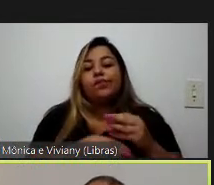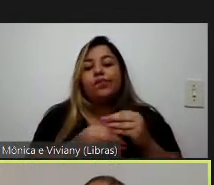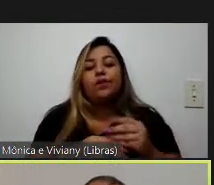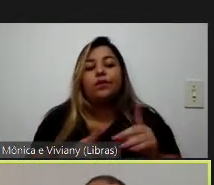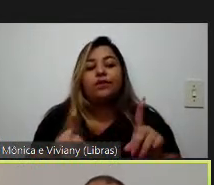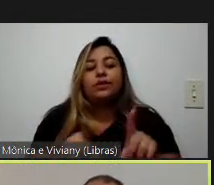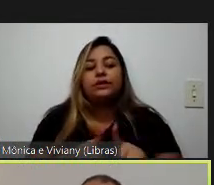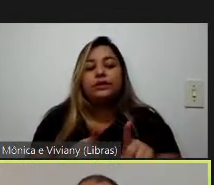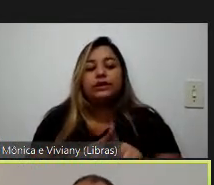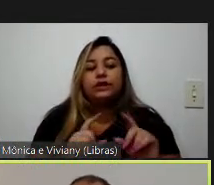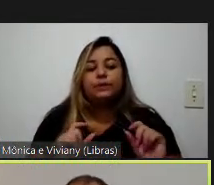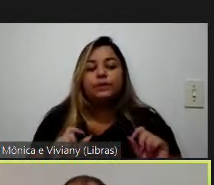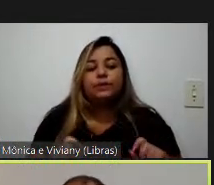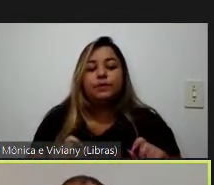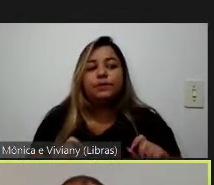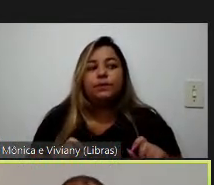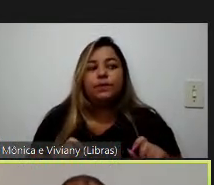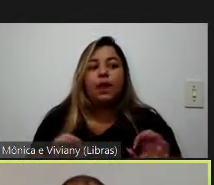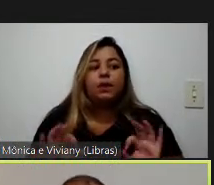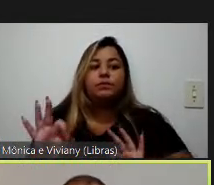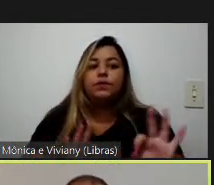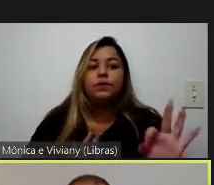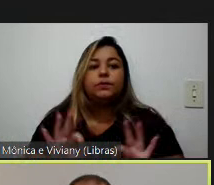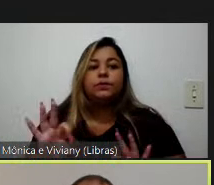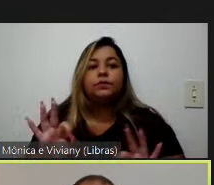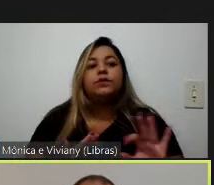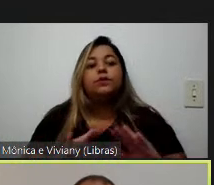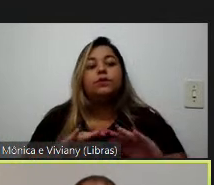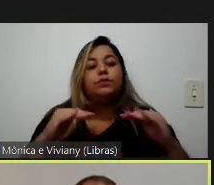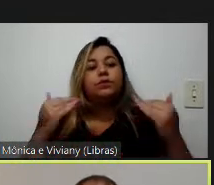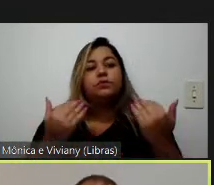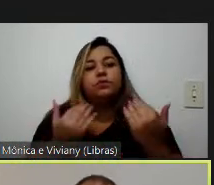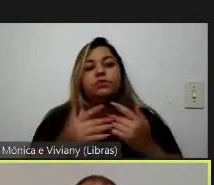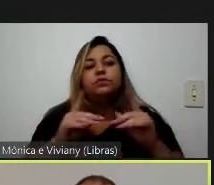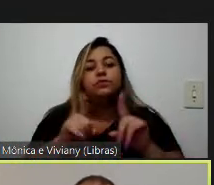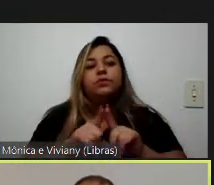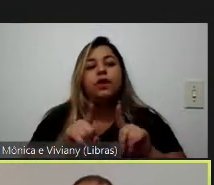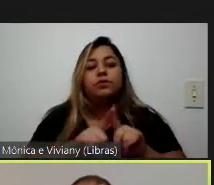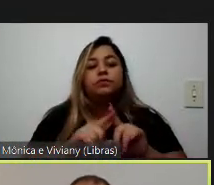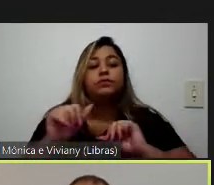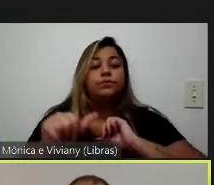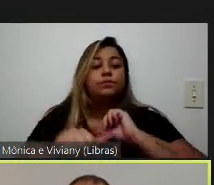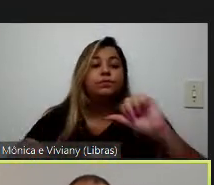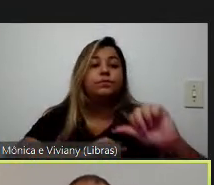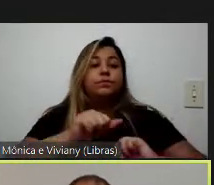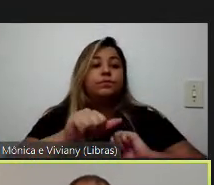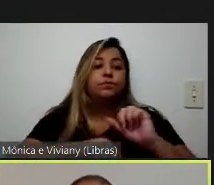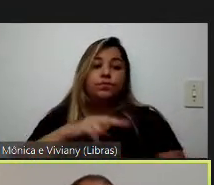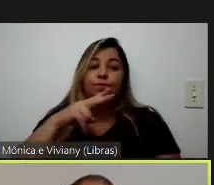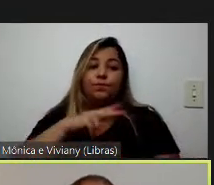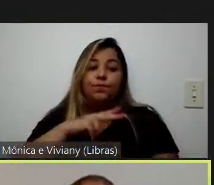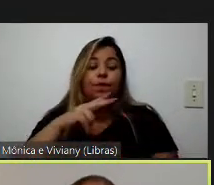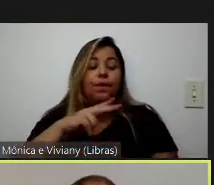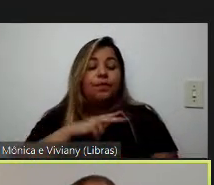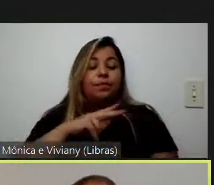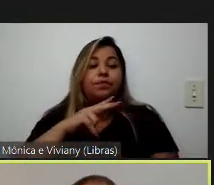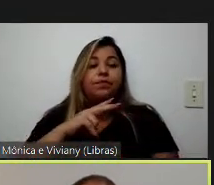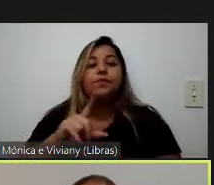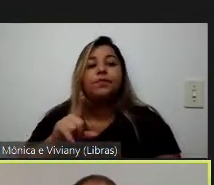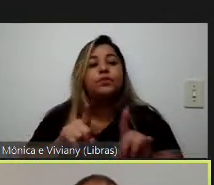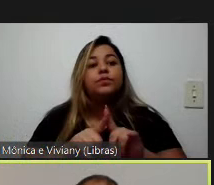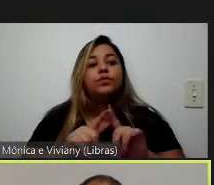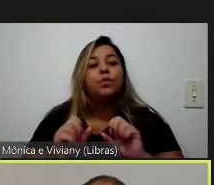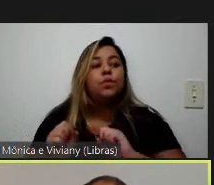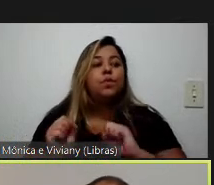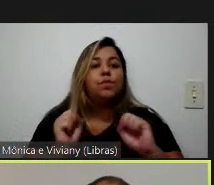And community organizations and also individuals acting as so-called change agents can be very important advocates for